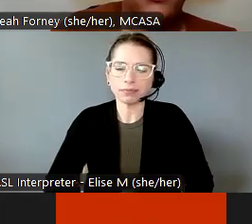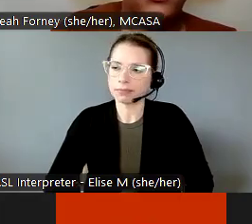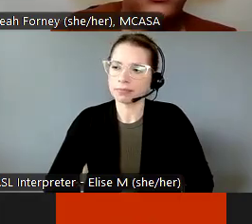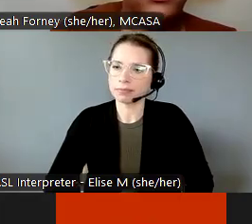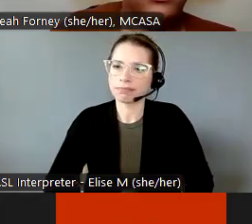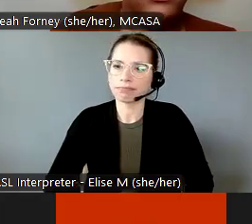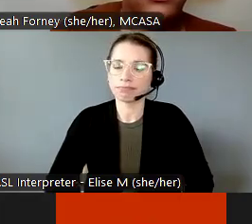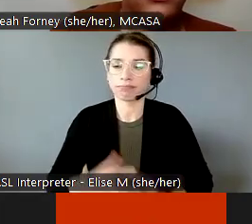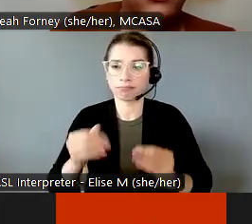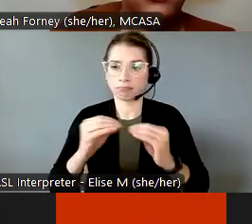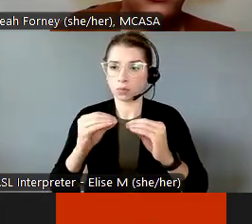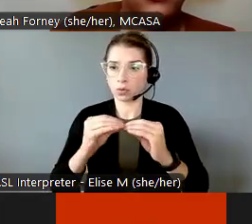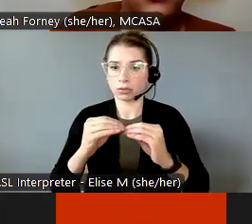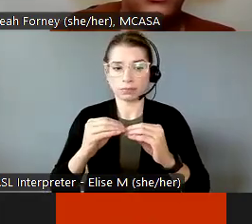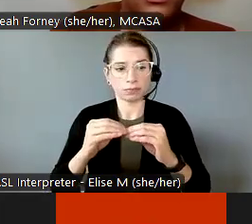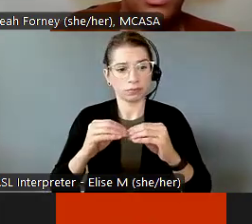Any others?